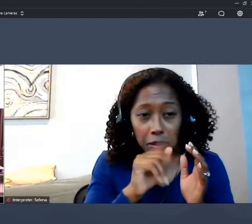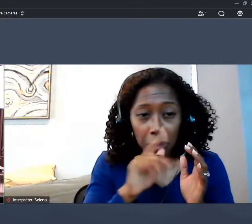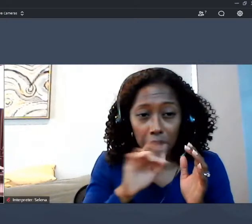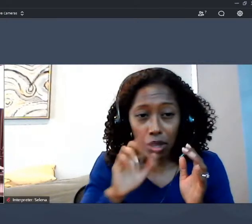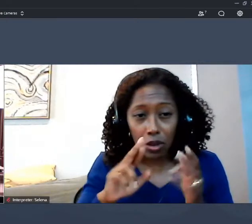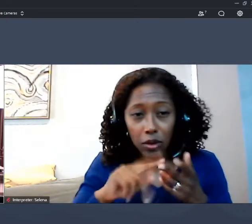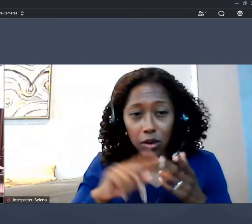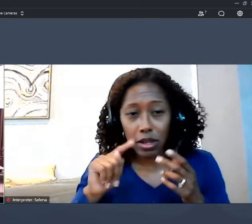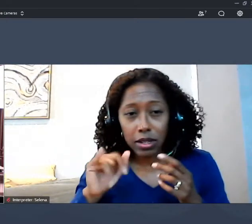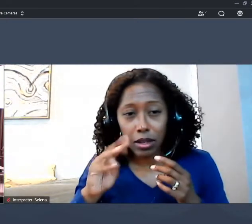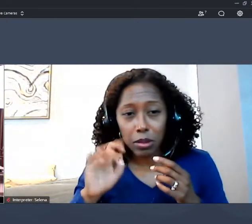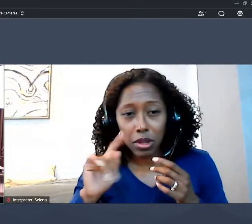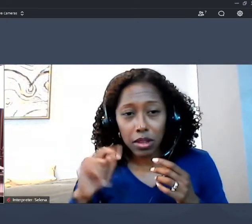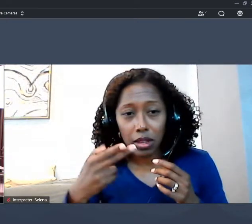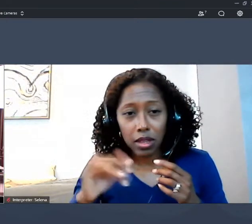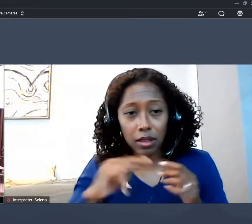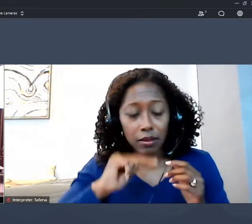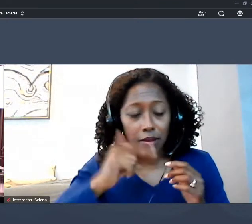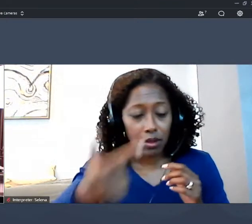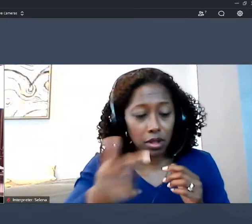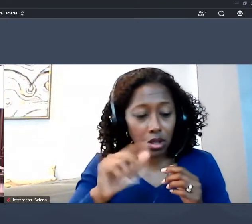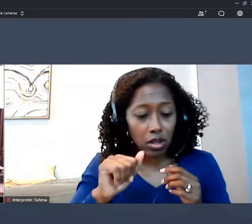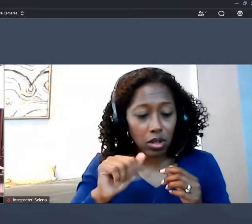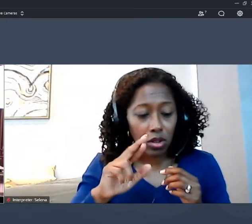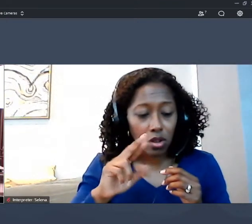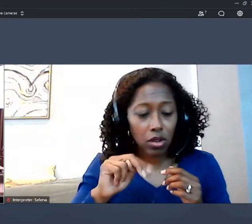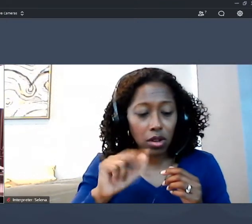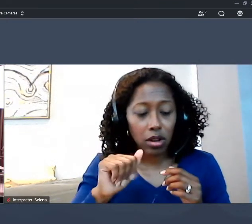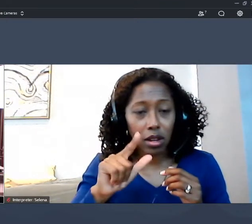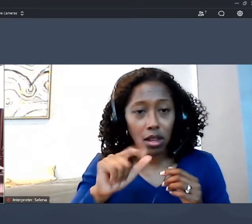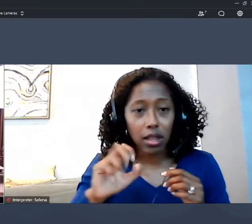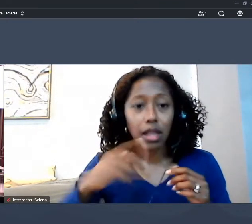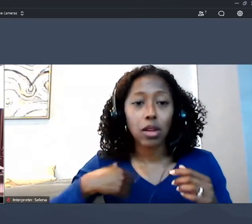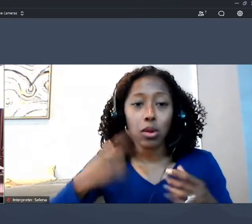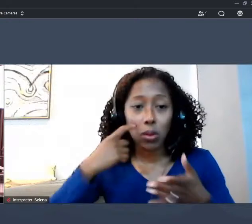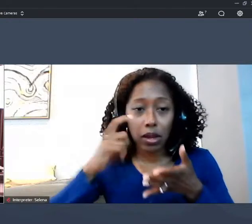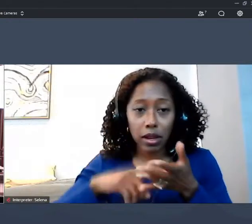Carlisle. Thank you, Madam Vice Chair. The committee met, recommends approval, and I so move.